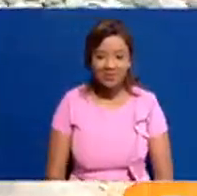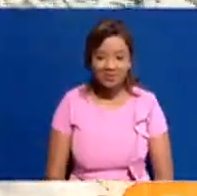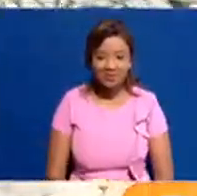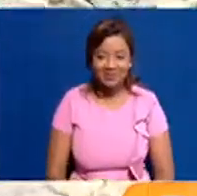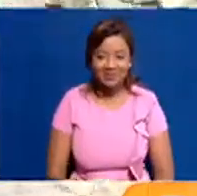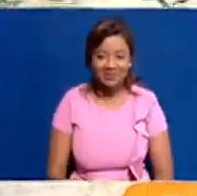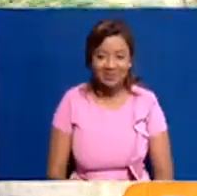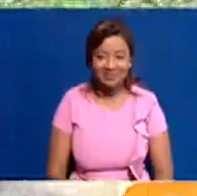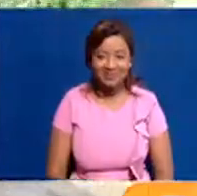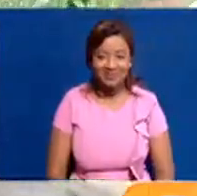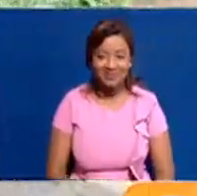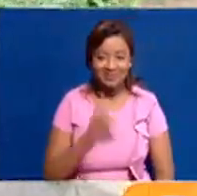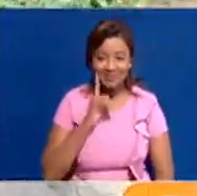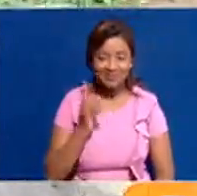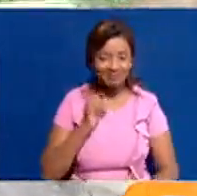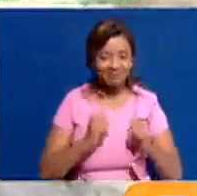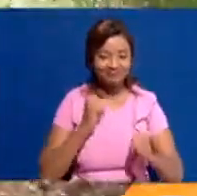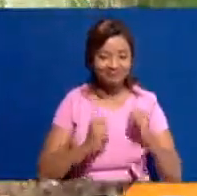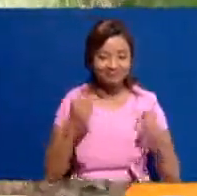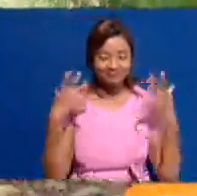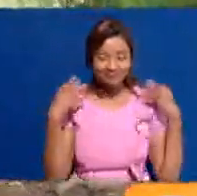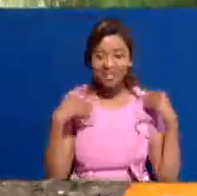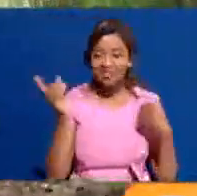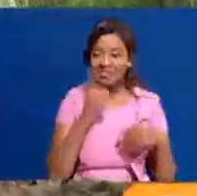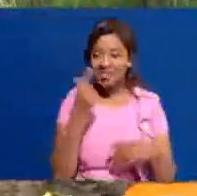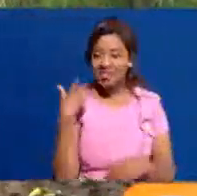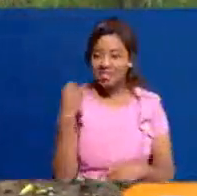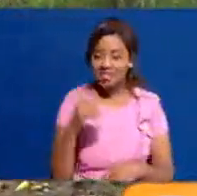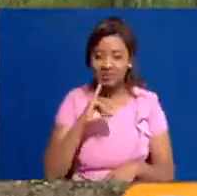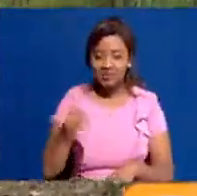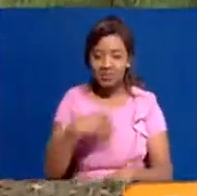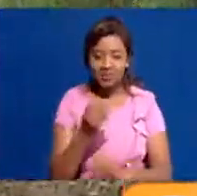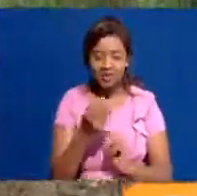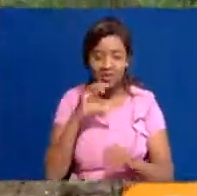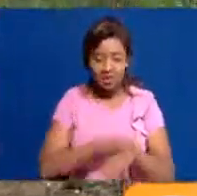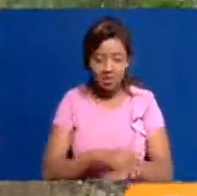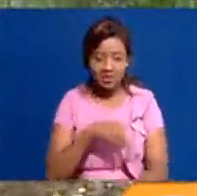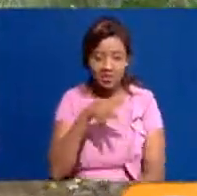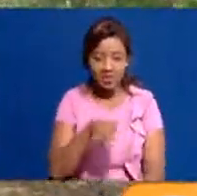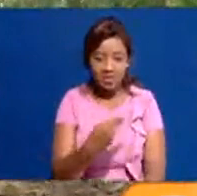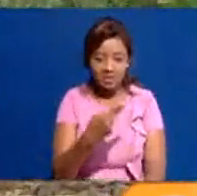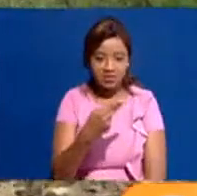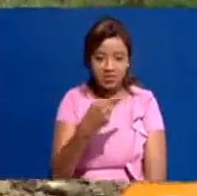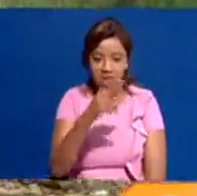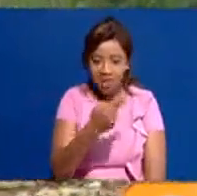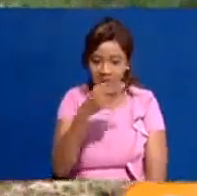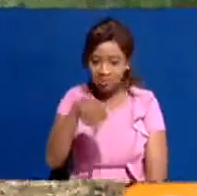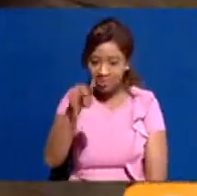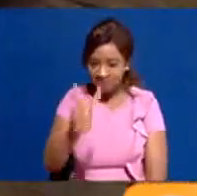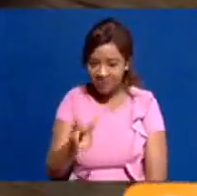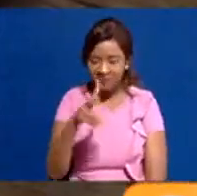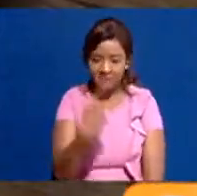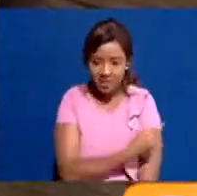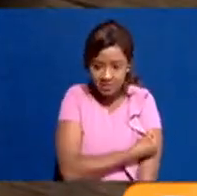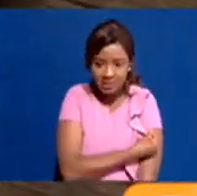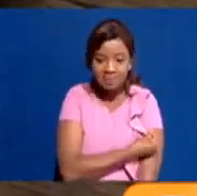run. Stacy completed her HPV dose in January this year. She is among 31% of teenage girls